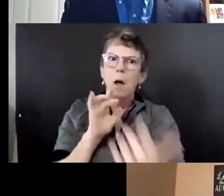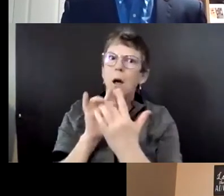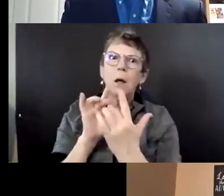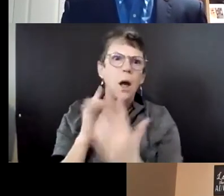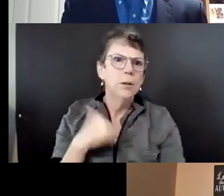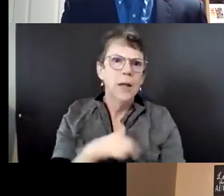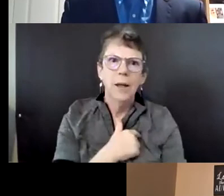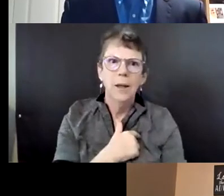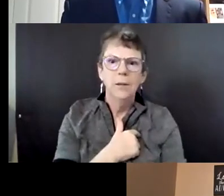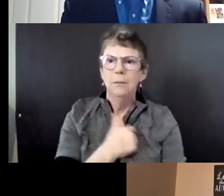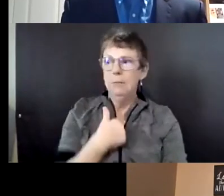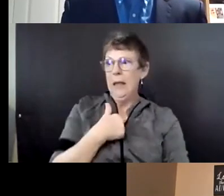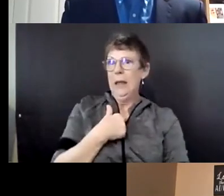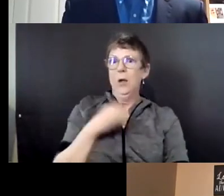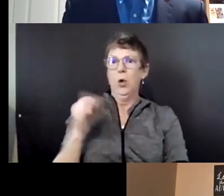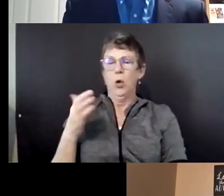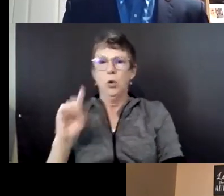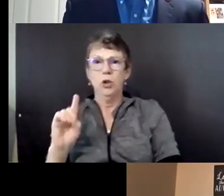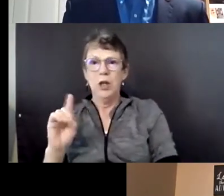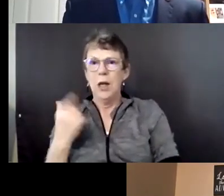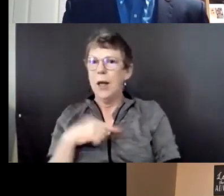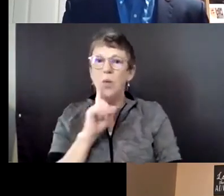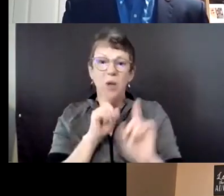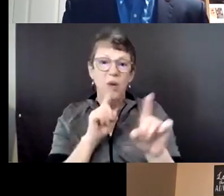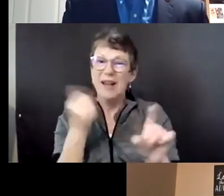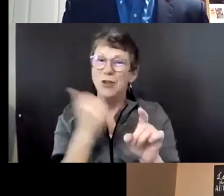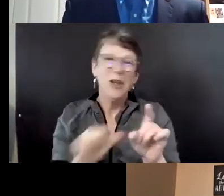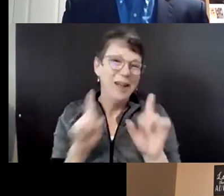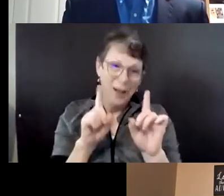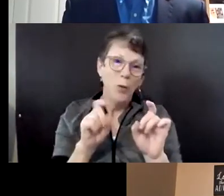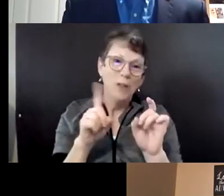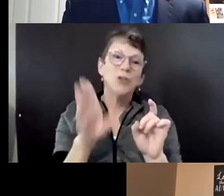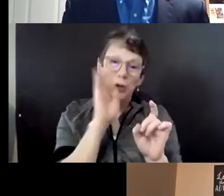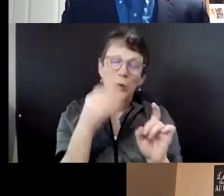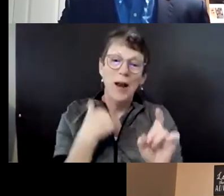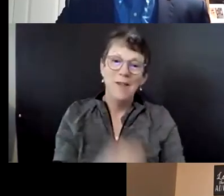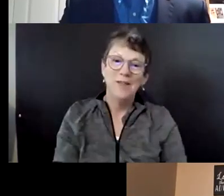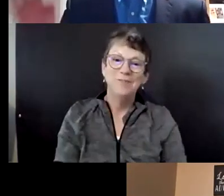and we will be able to answer any questions that you may have. So thank you very much. Thank